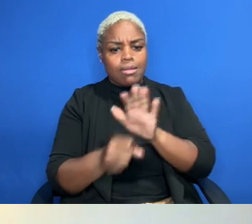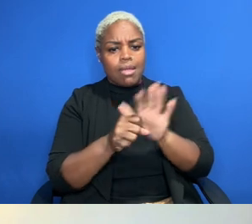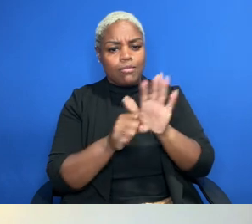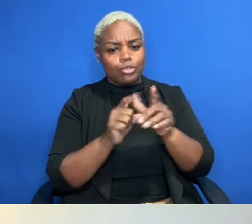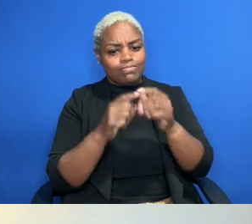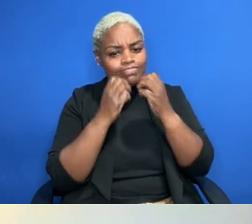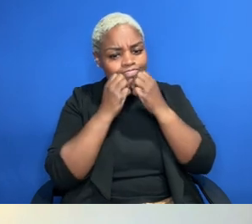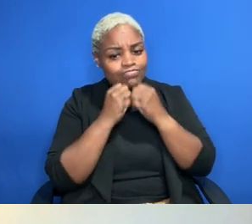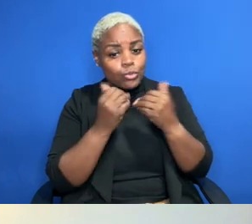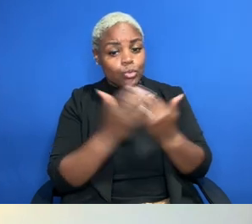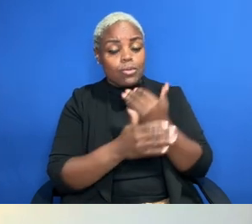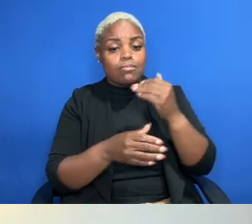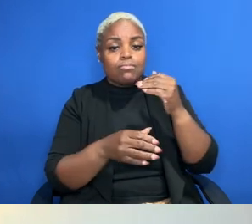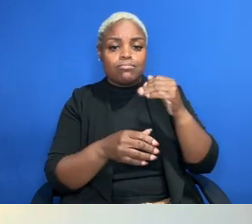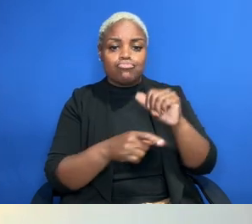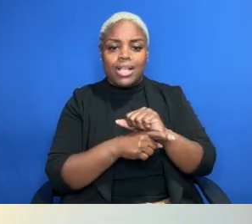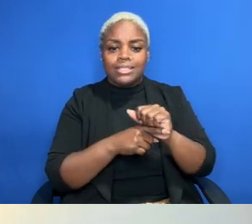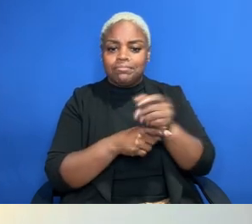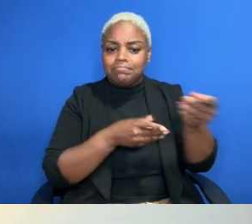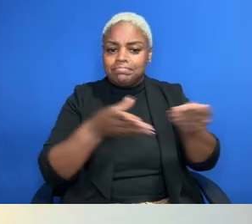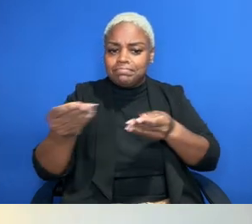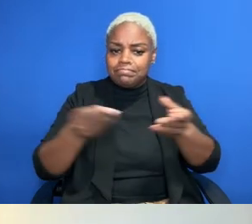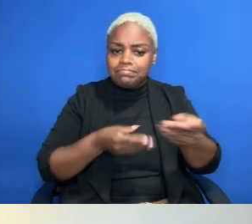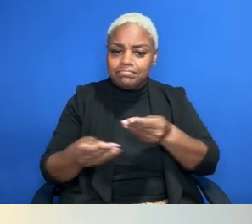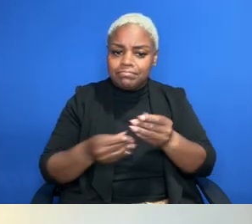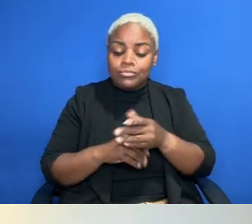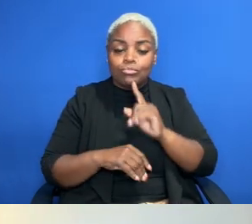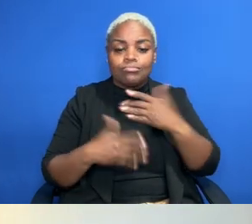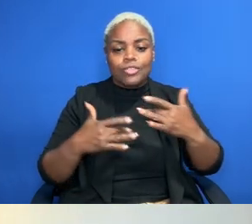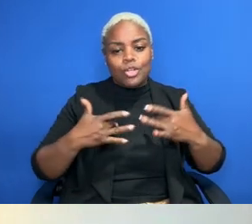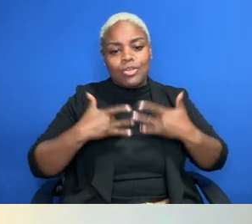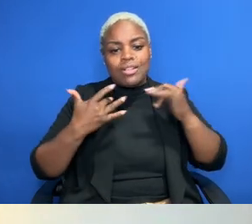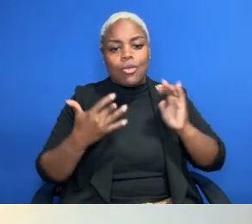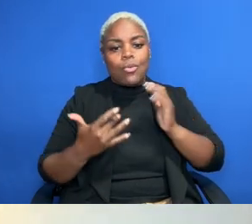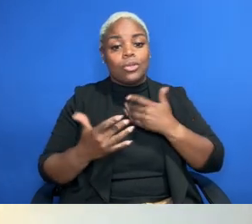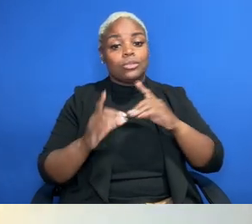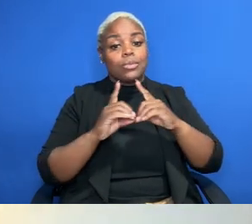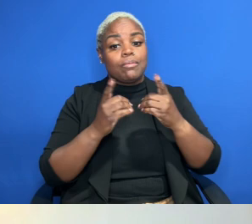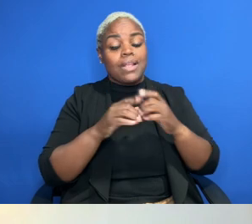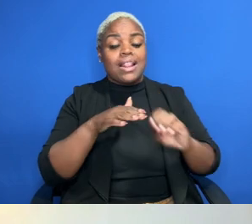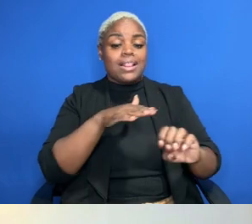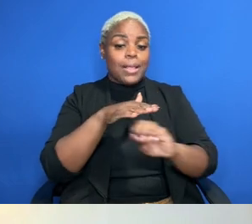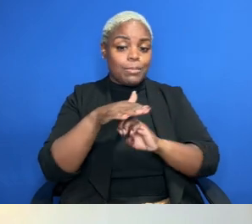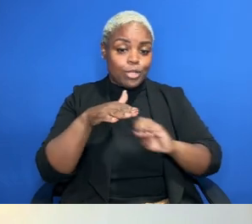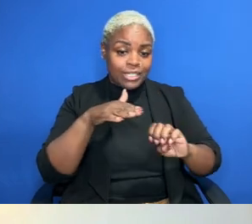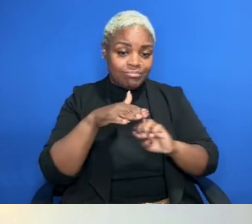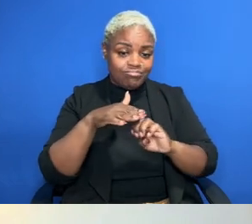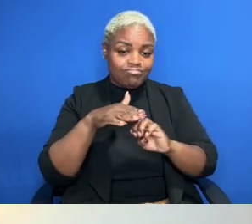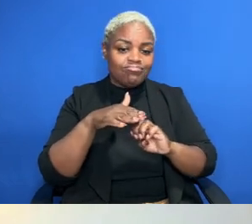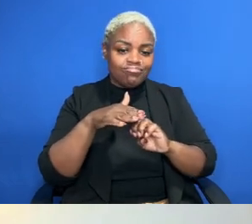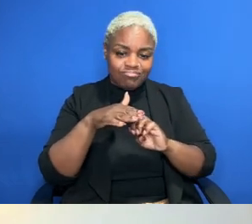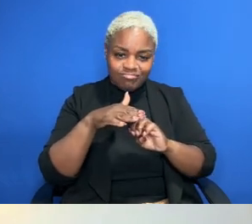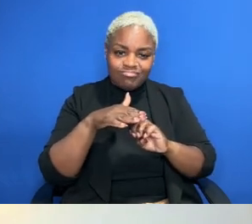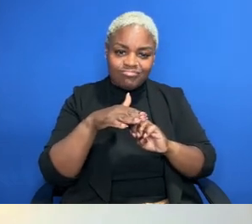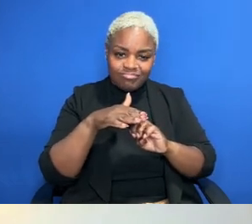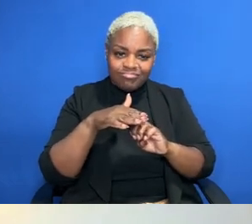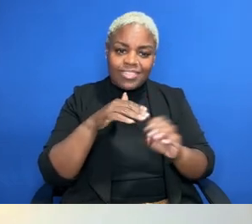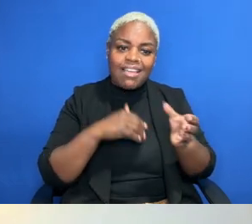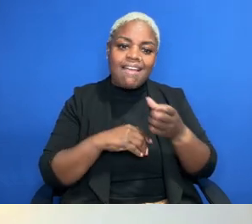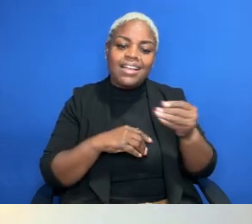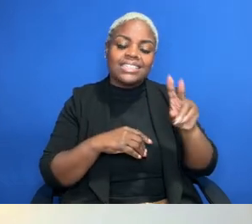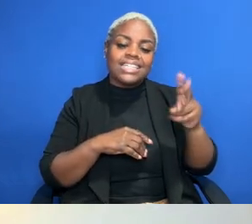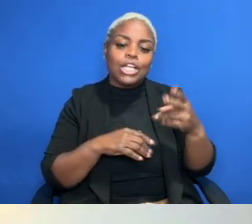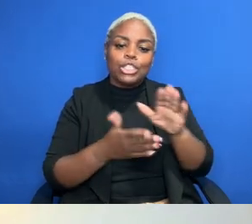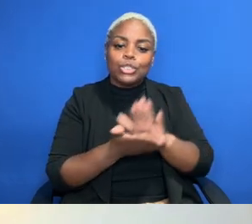be strong enough to be able to embrace new practices. And I'm really thrilled that our Department